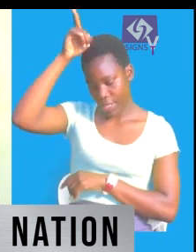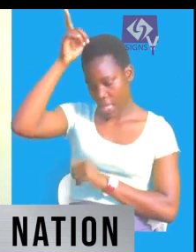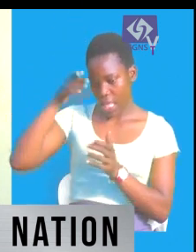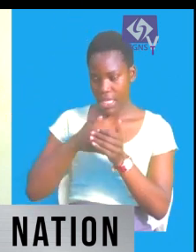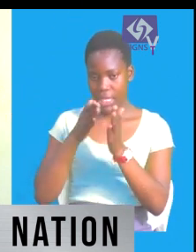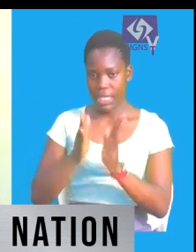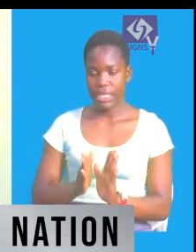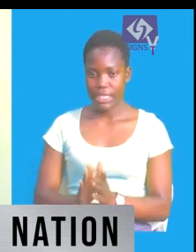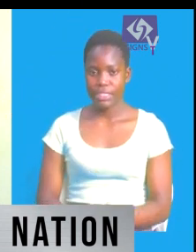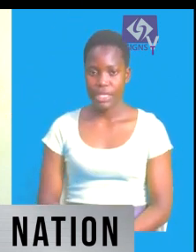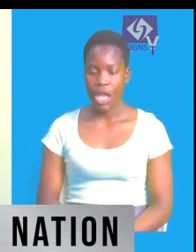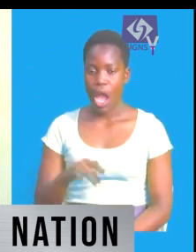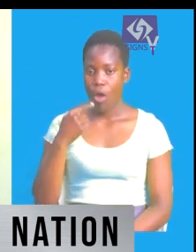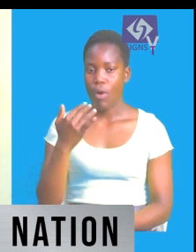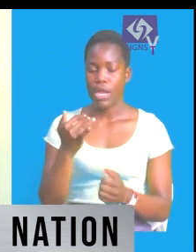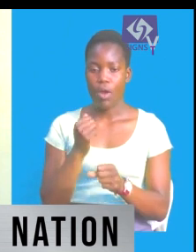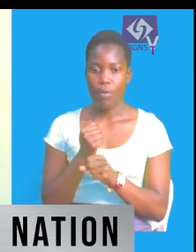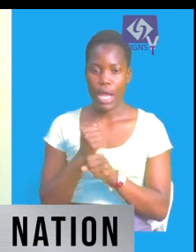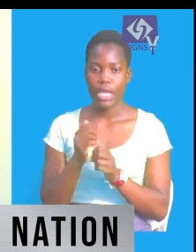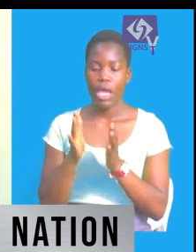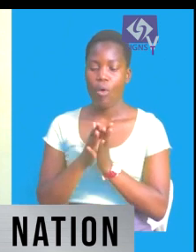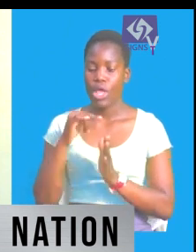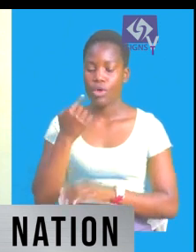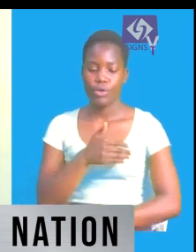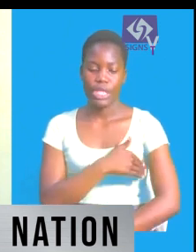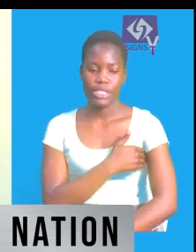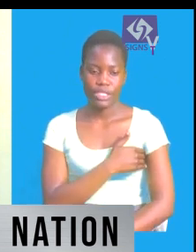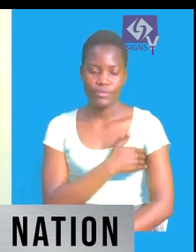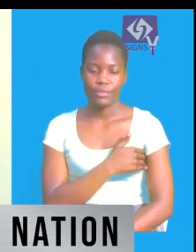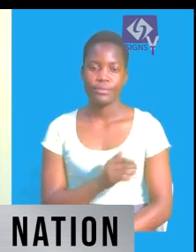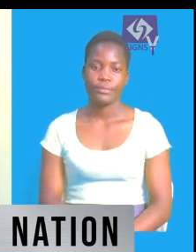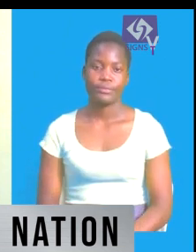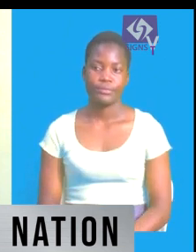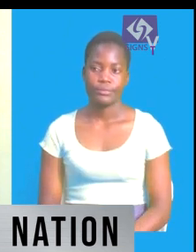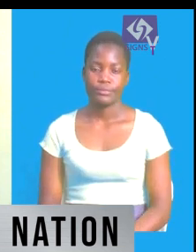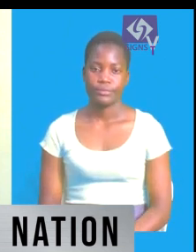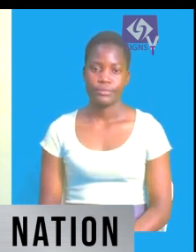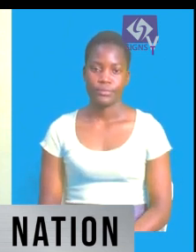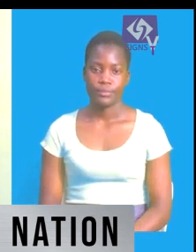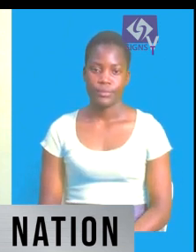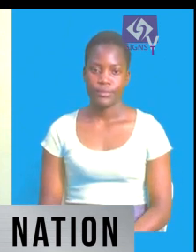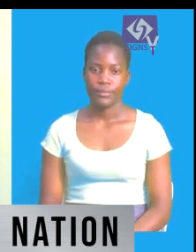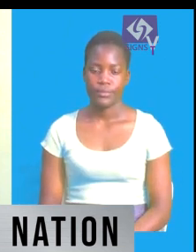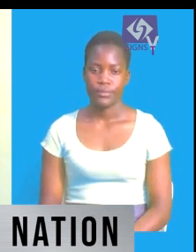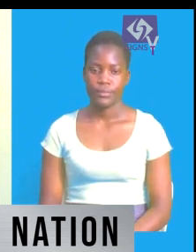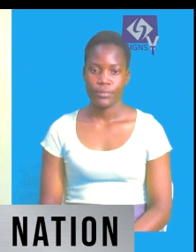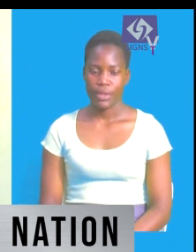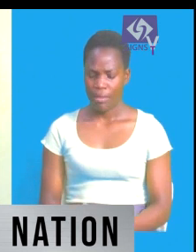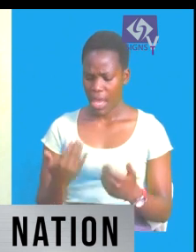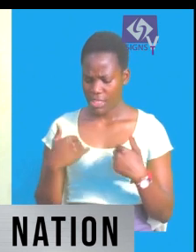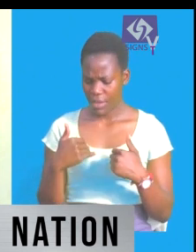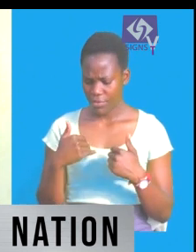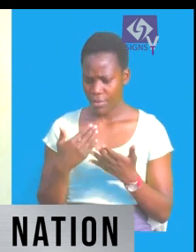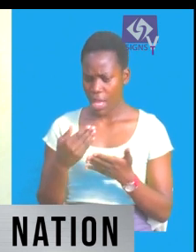administrators Okay. who are now working with the chief. I haven't quite known who